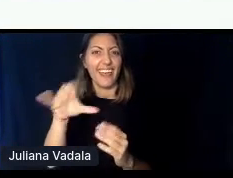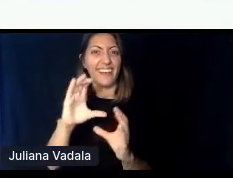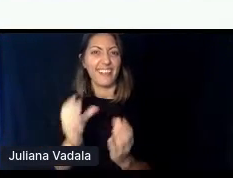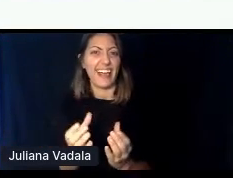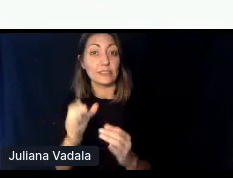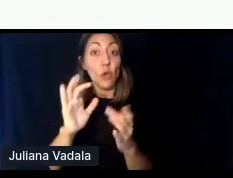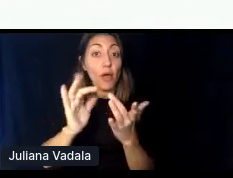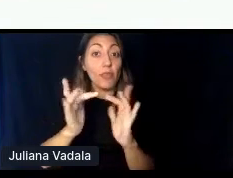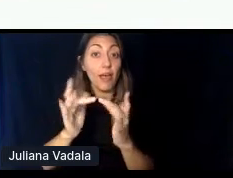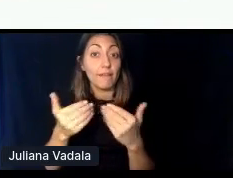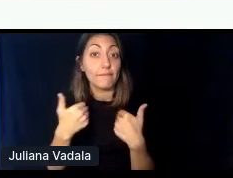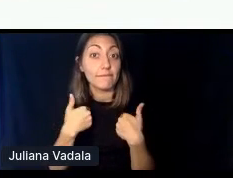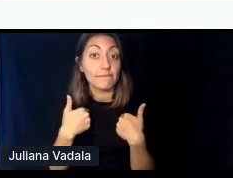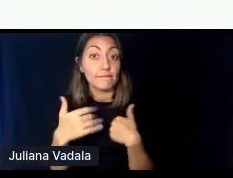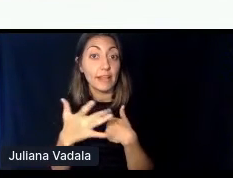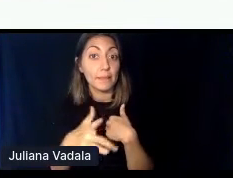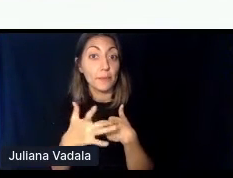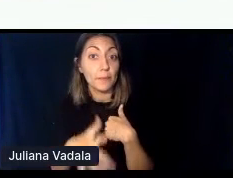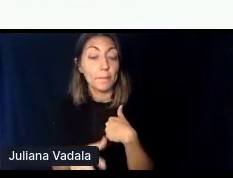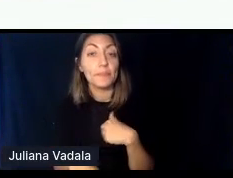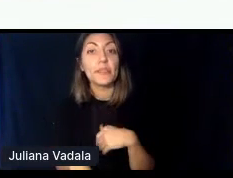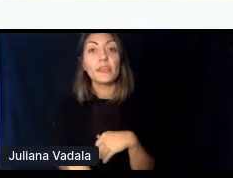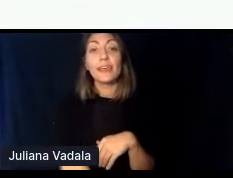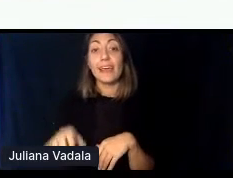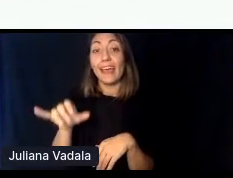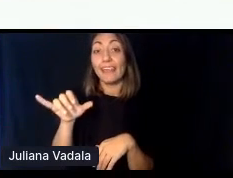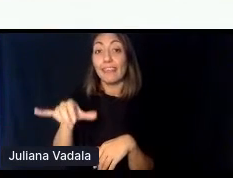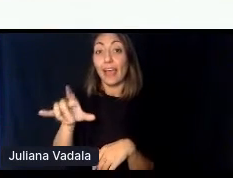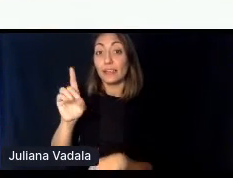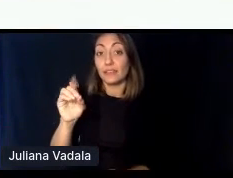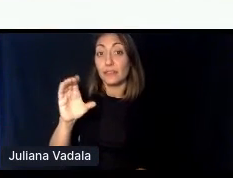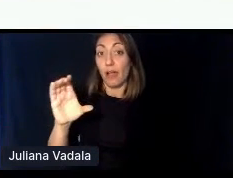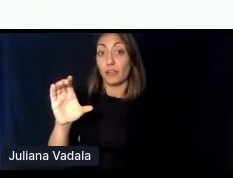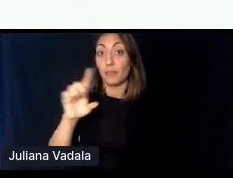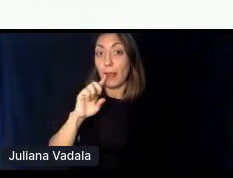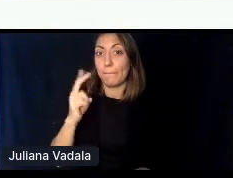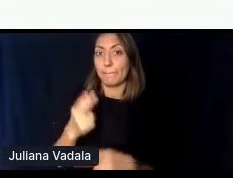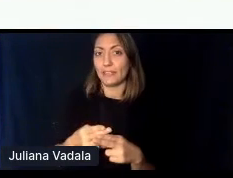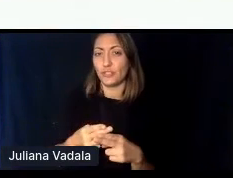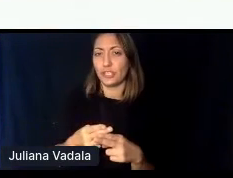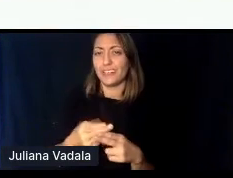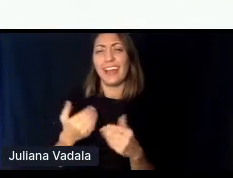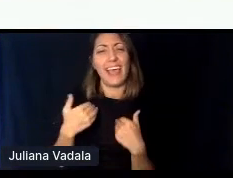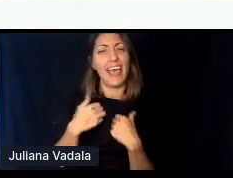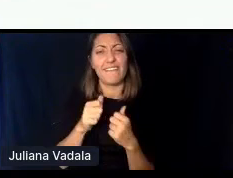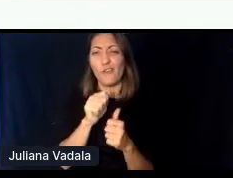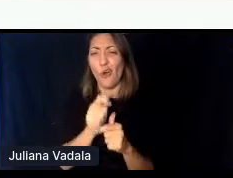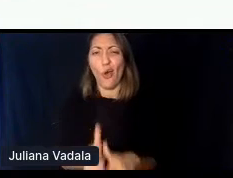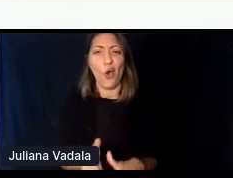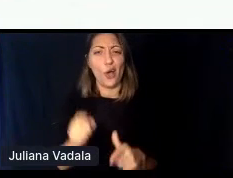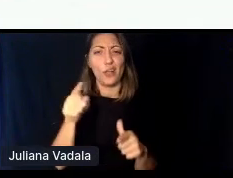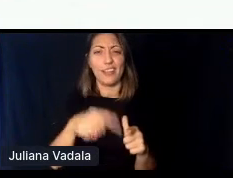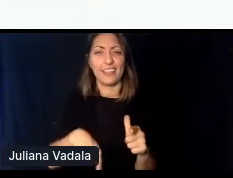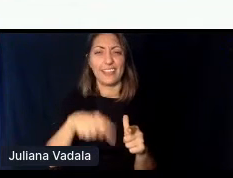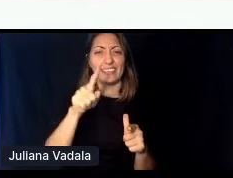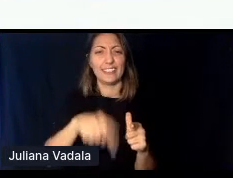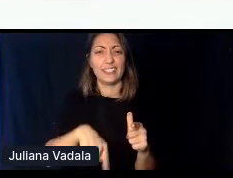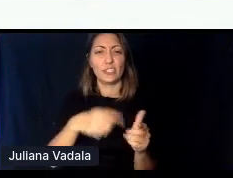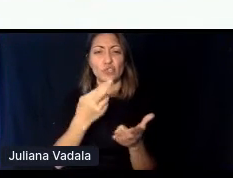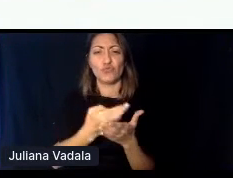afternoons. So that document that I mentioned, where all of these resources, the